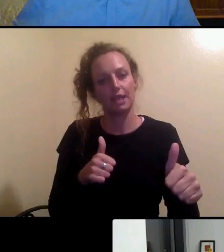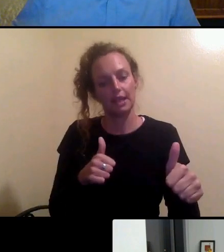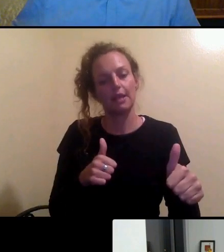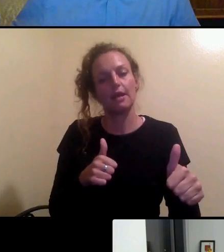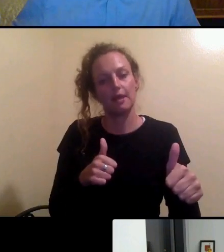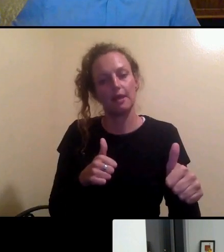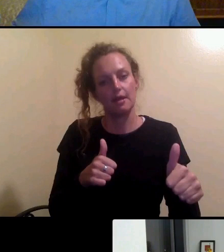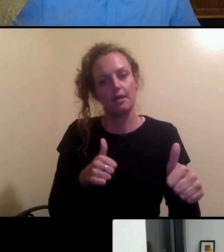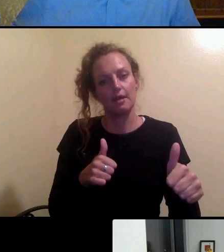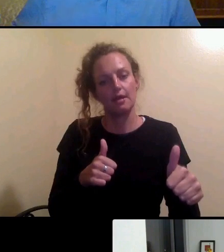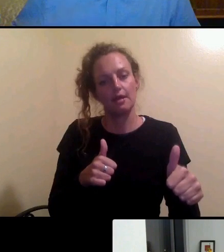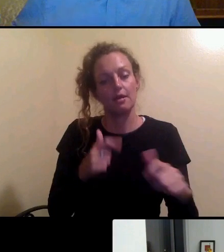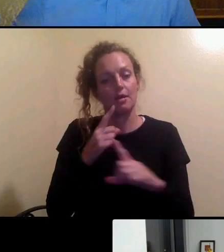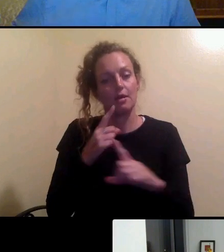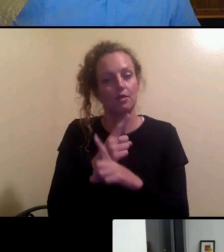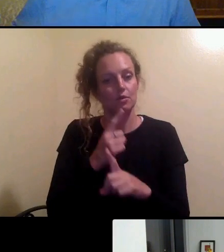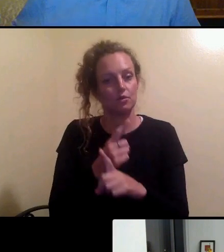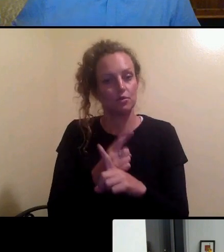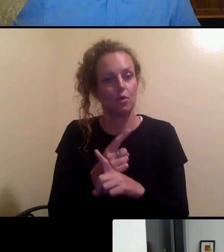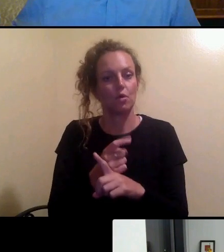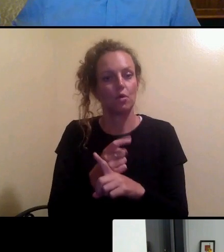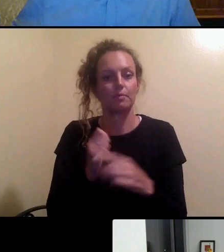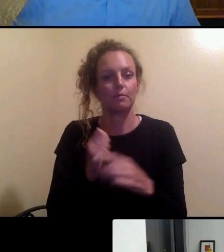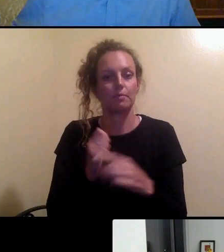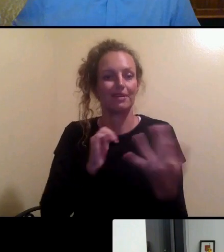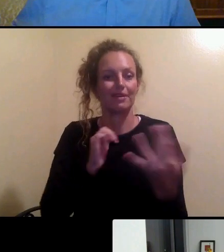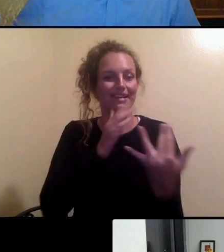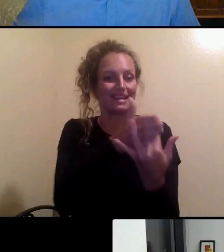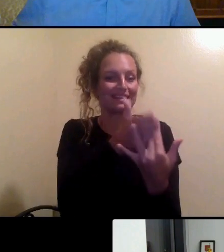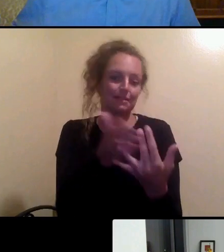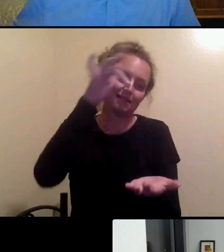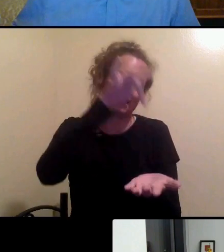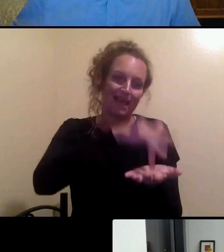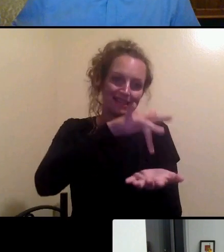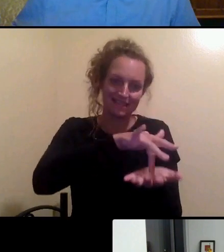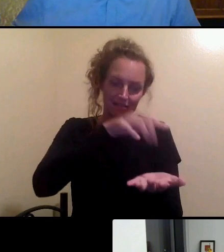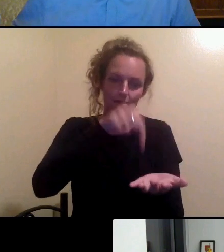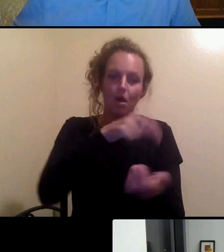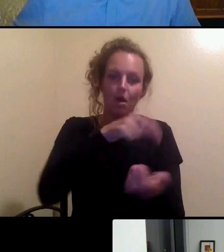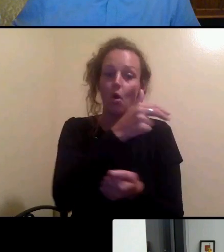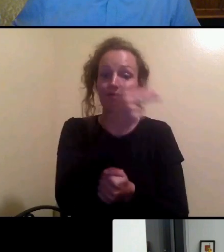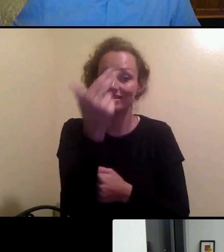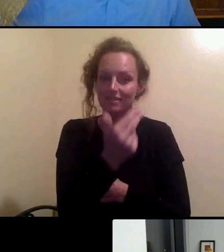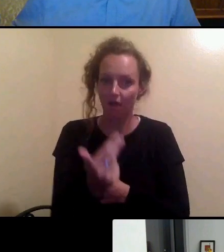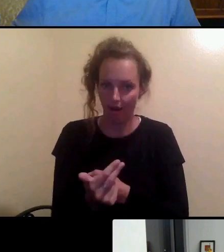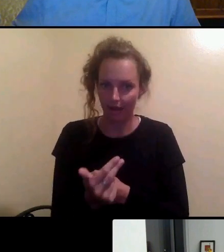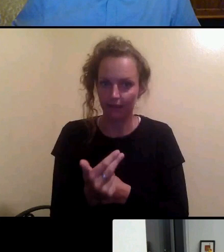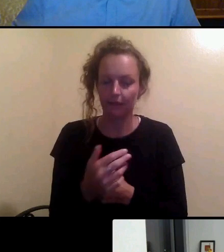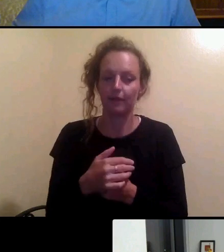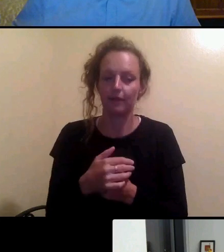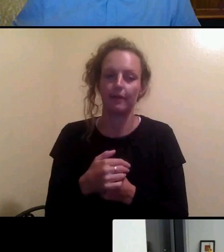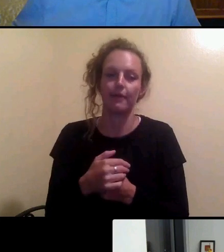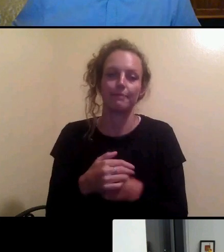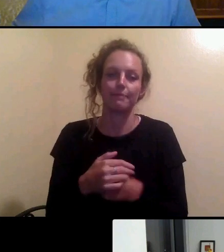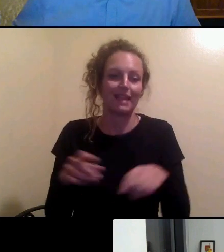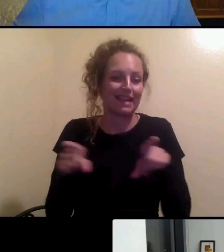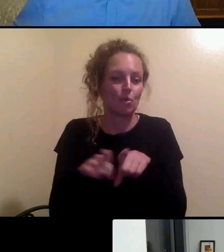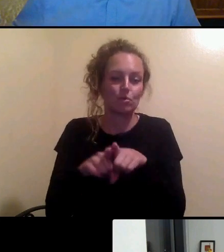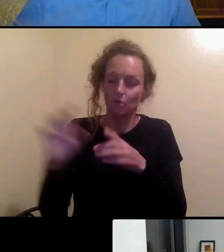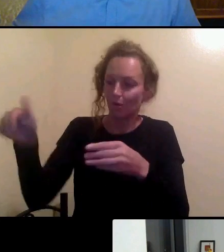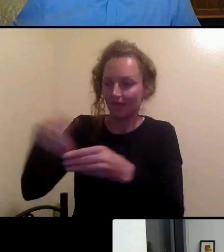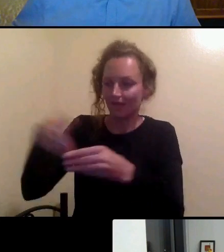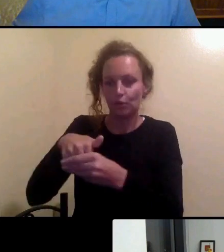is important to us. So, you know, please can you have this part of the education curriculum? That's